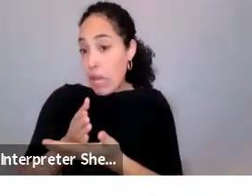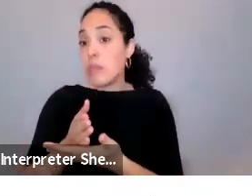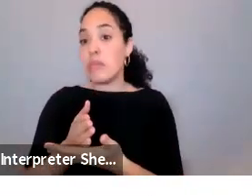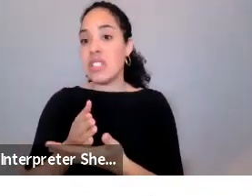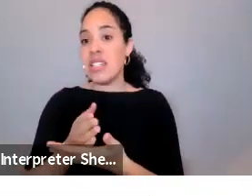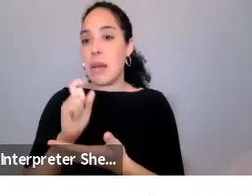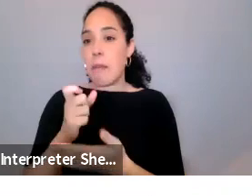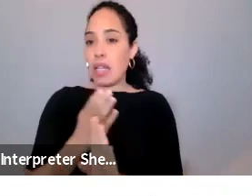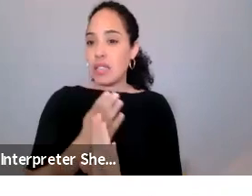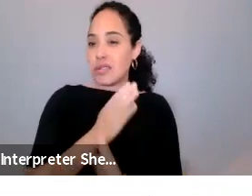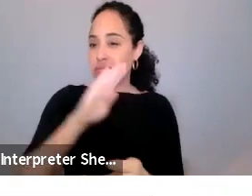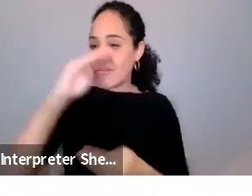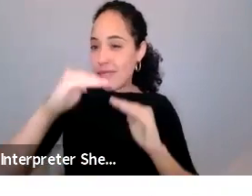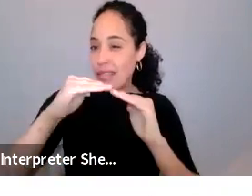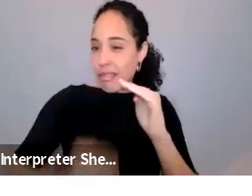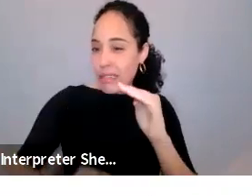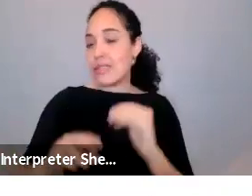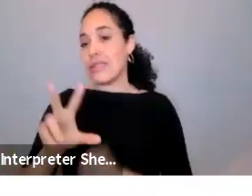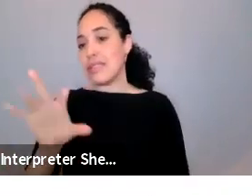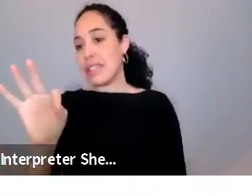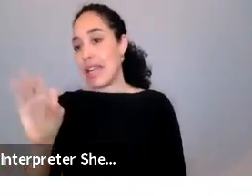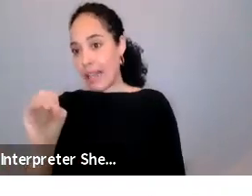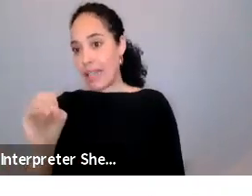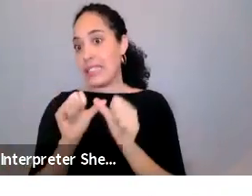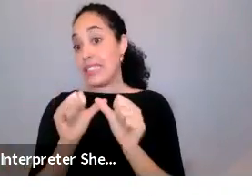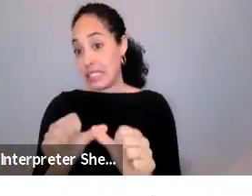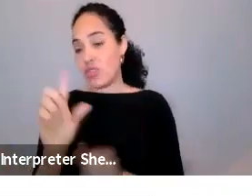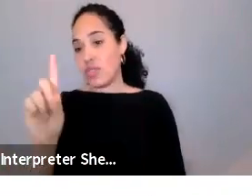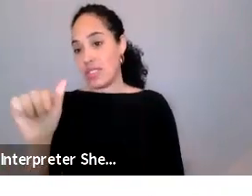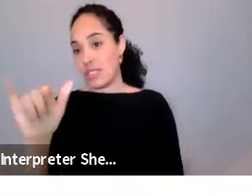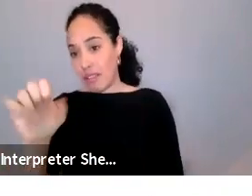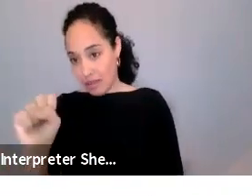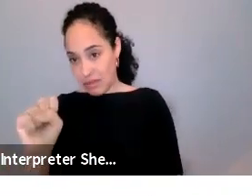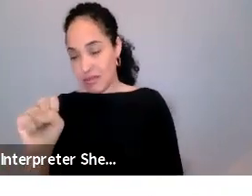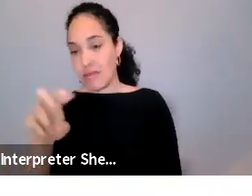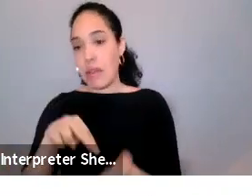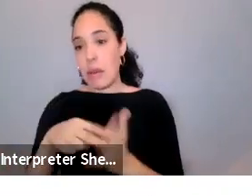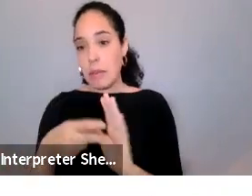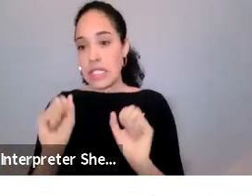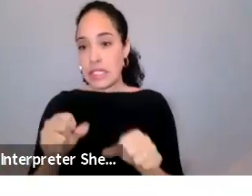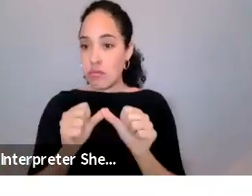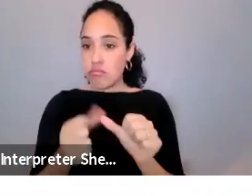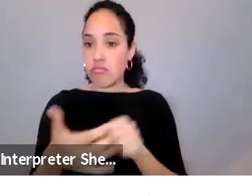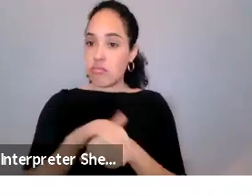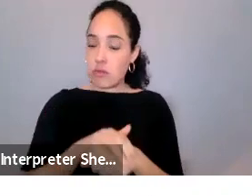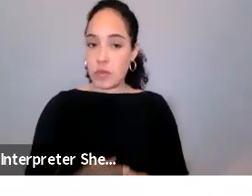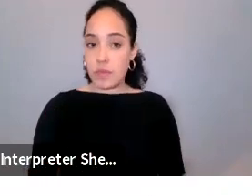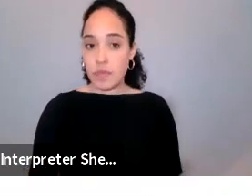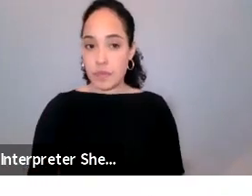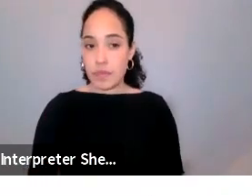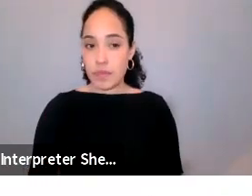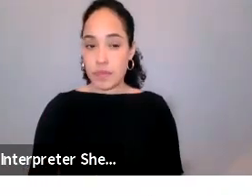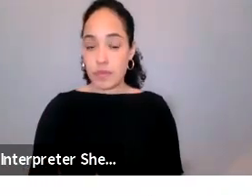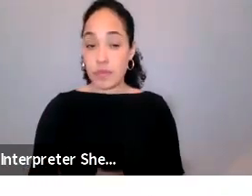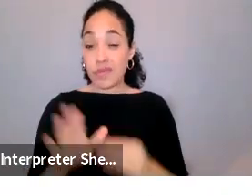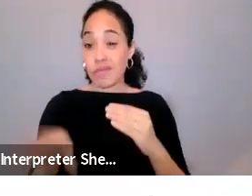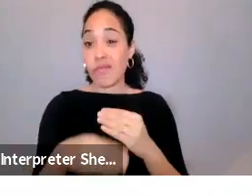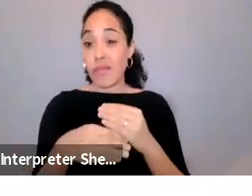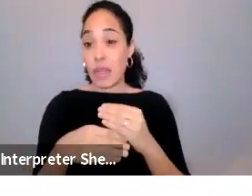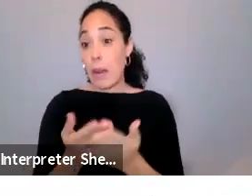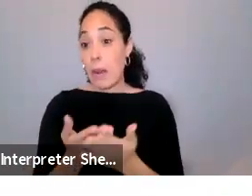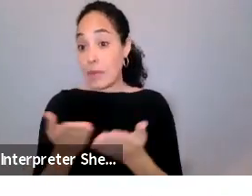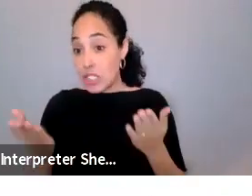days thereafter for the policy to remain in effect. In addition, materials and supplies that are being used for the construction